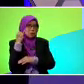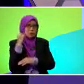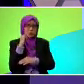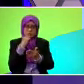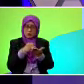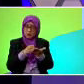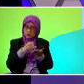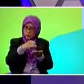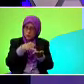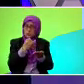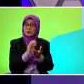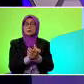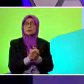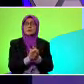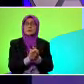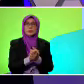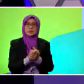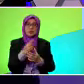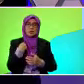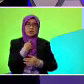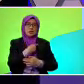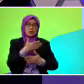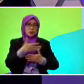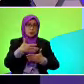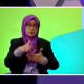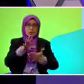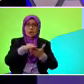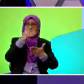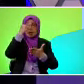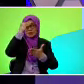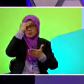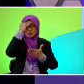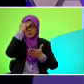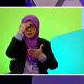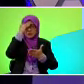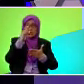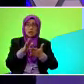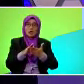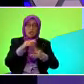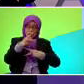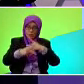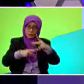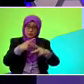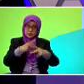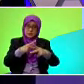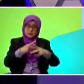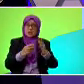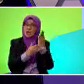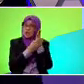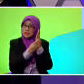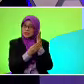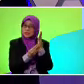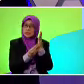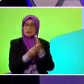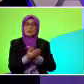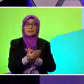So we have learned science process skills. The first one is observing. So when we observe these things, we must